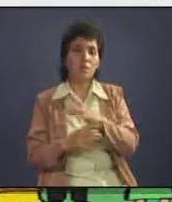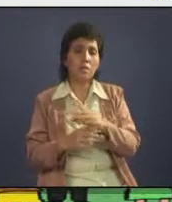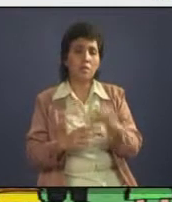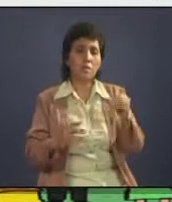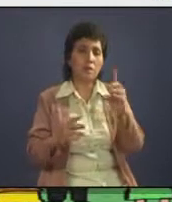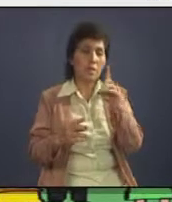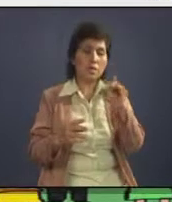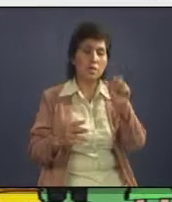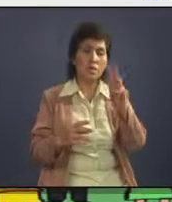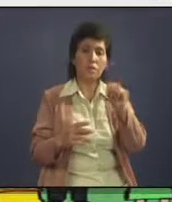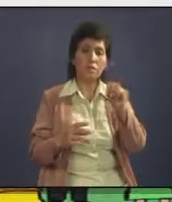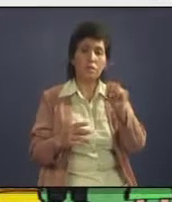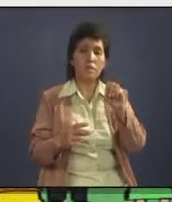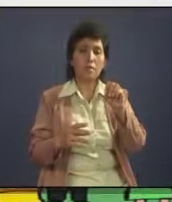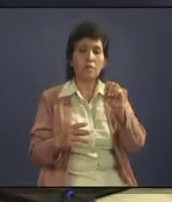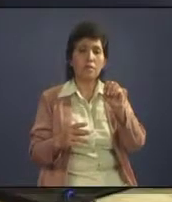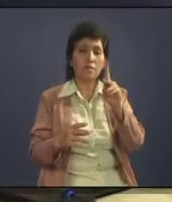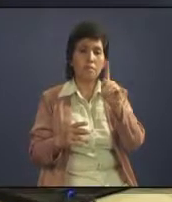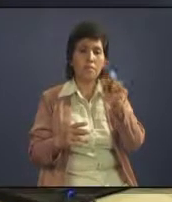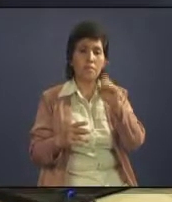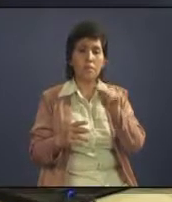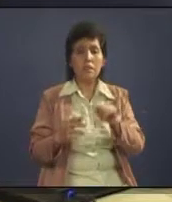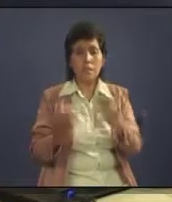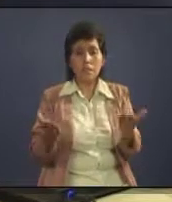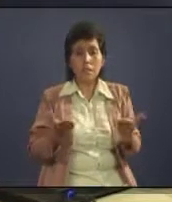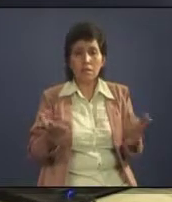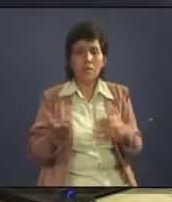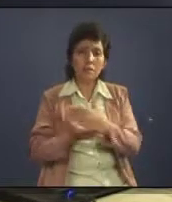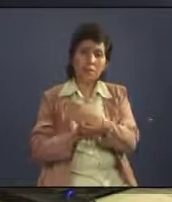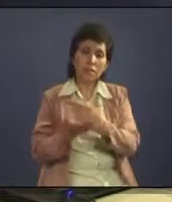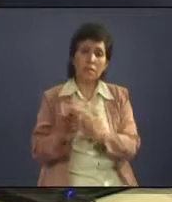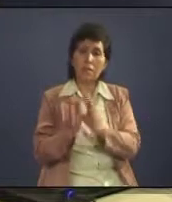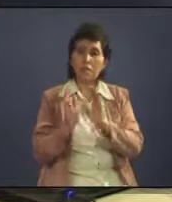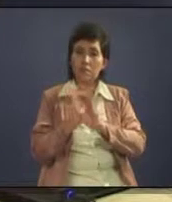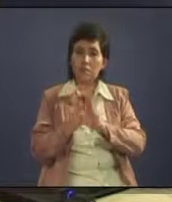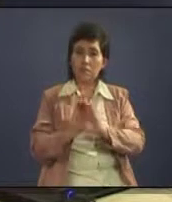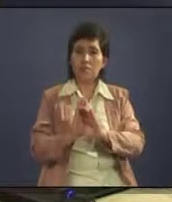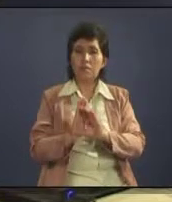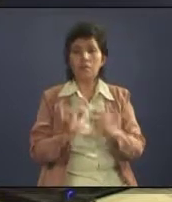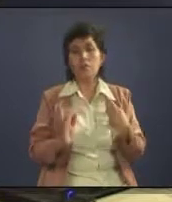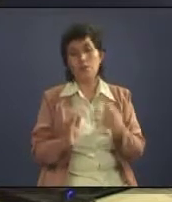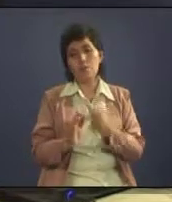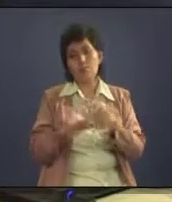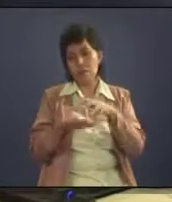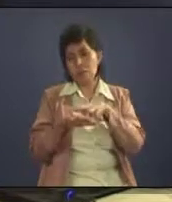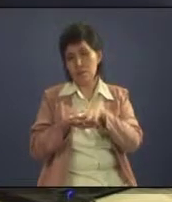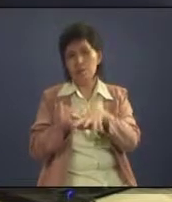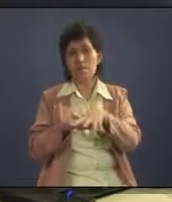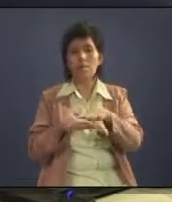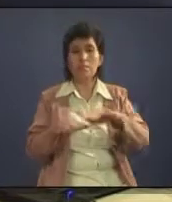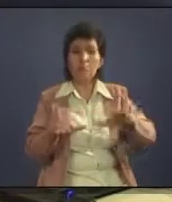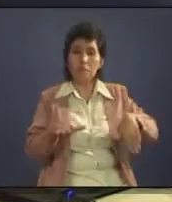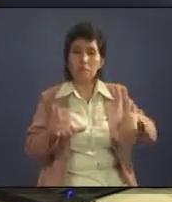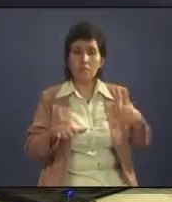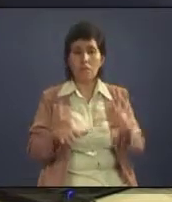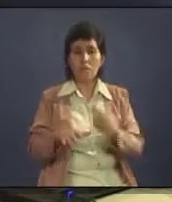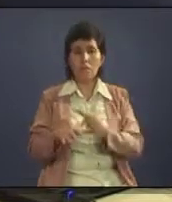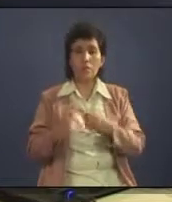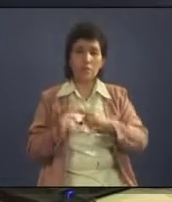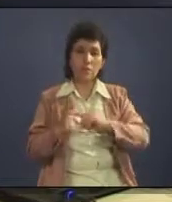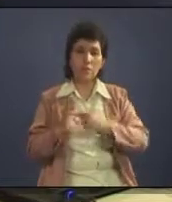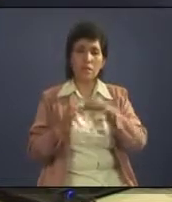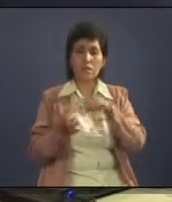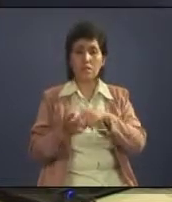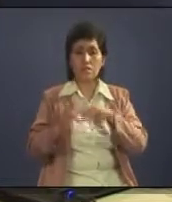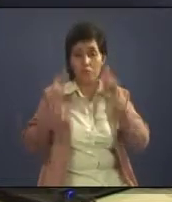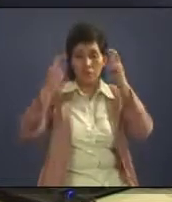aggression. Now here are some of the examples that we can reflect on before we begin with this